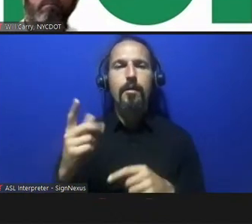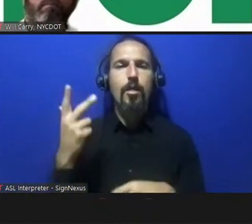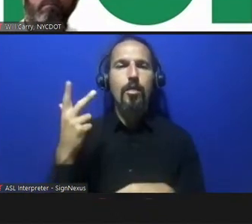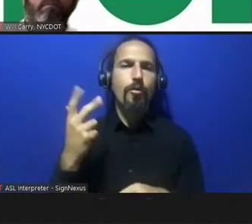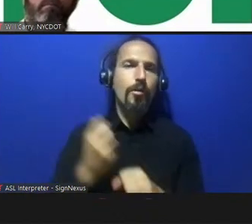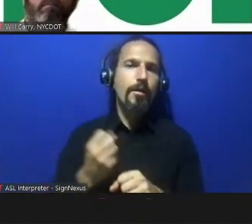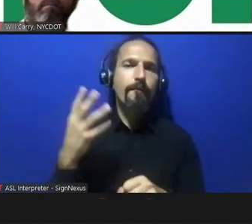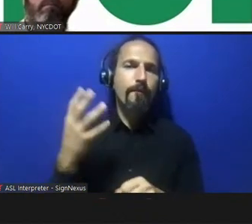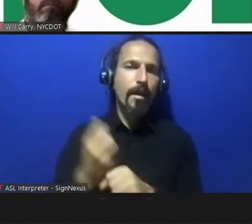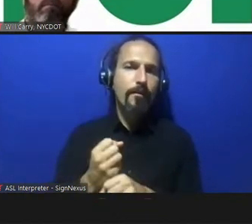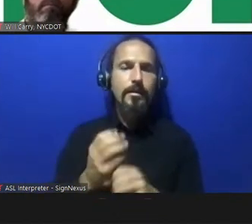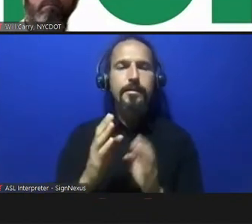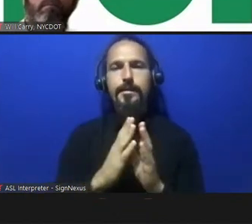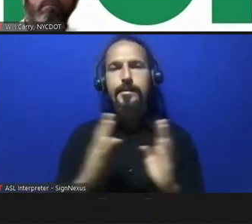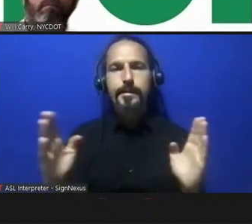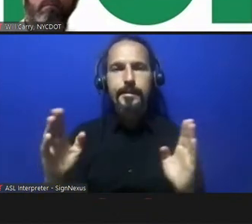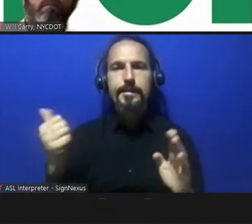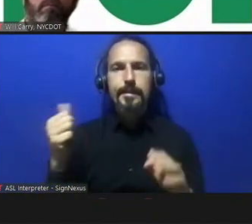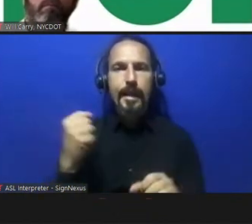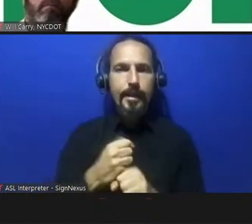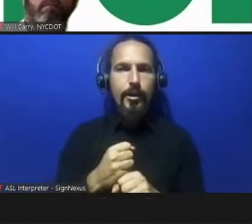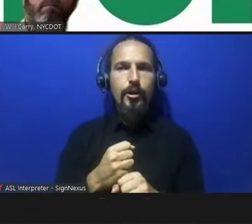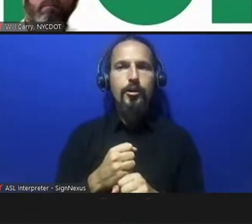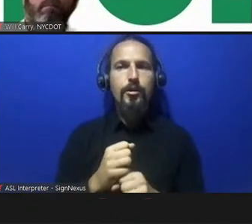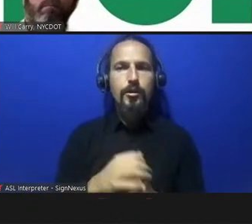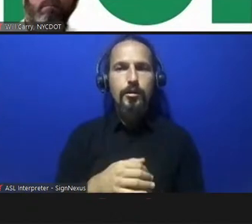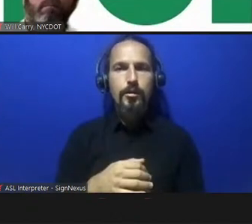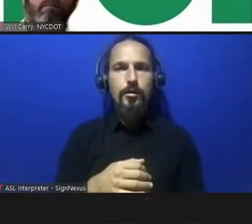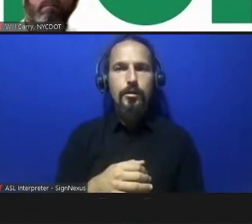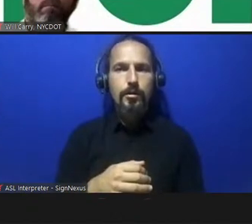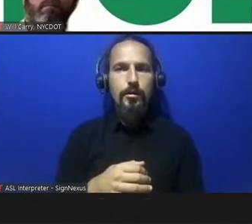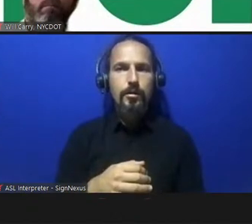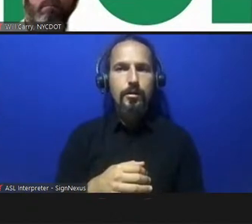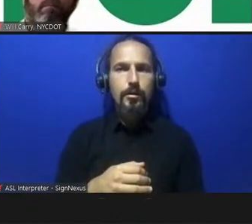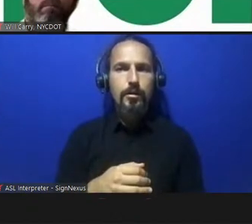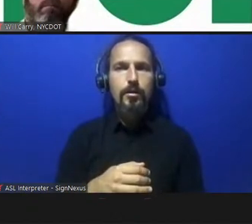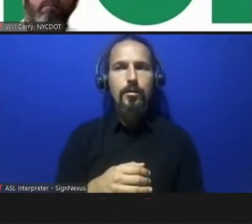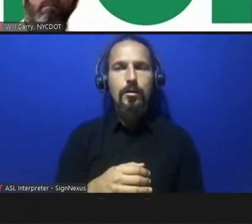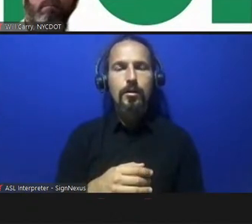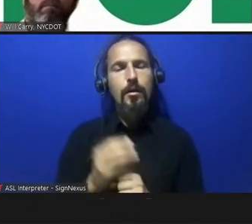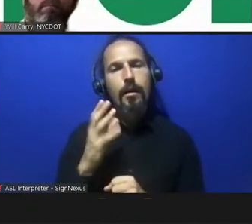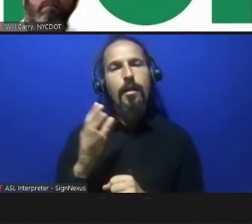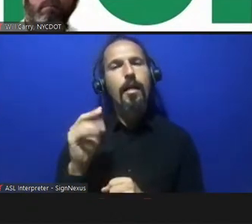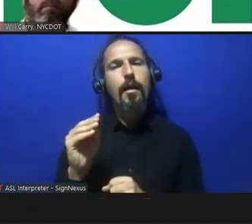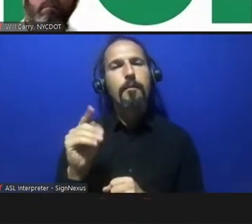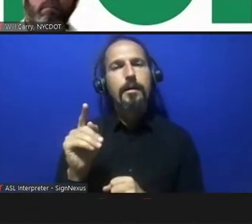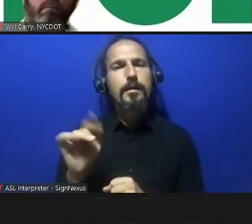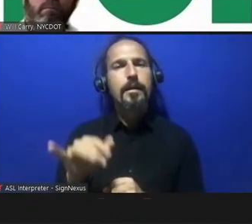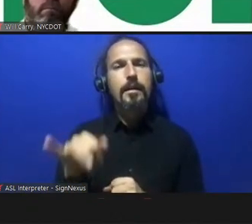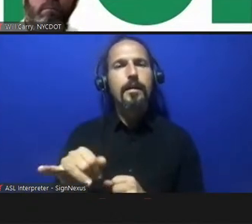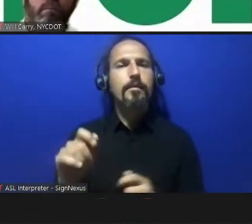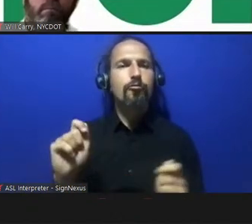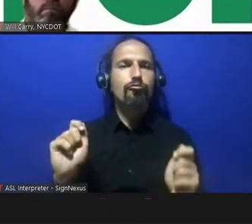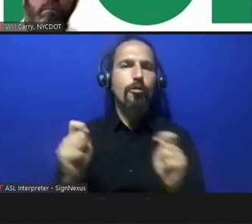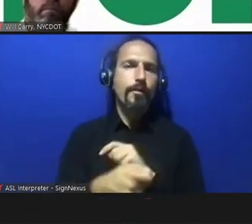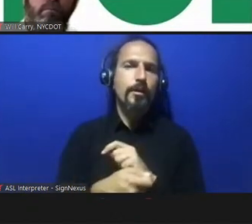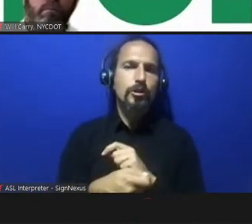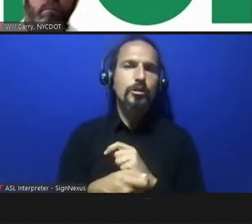years ten years and it really like the nta just needs to be revisioned